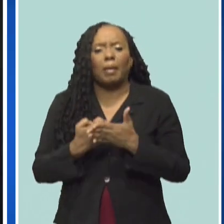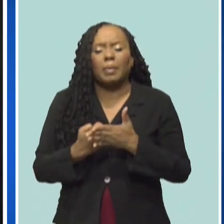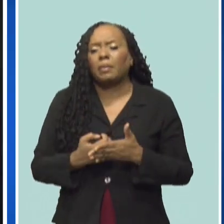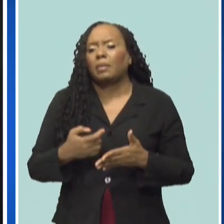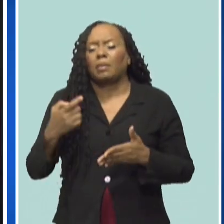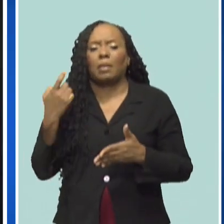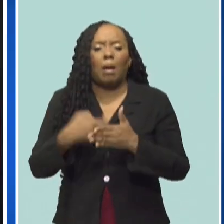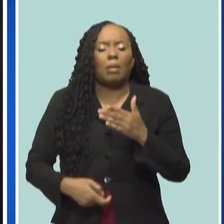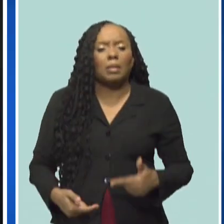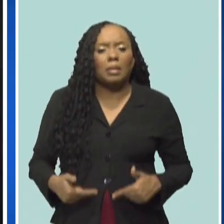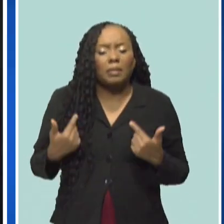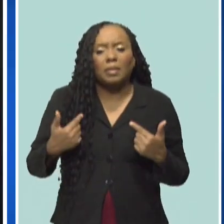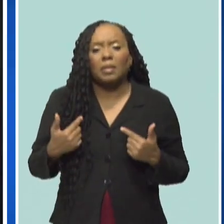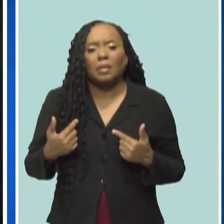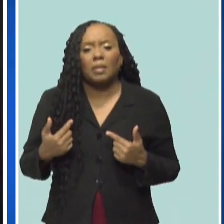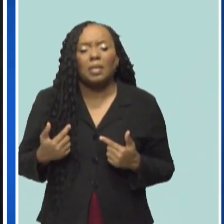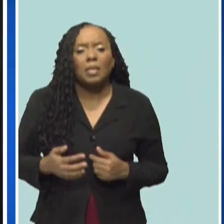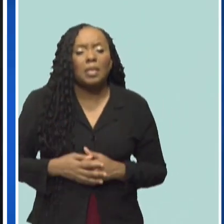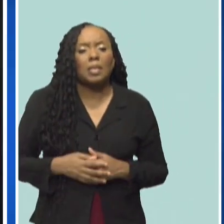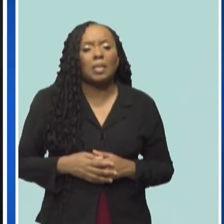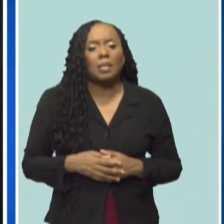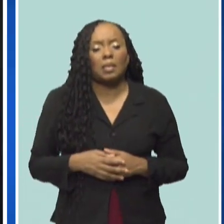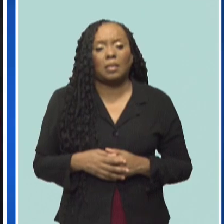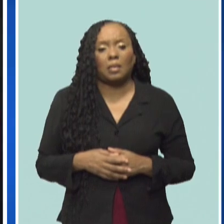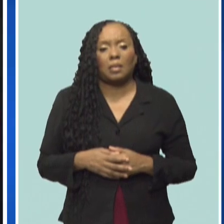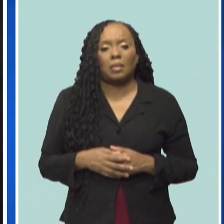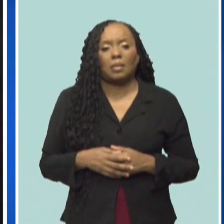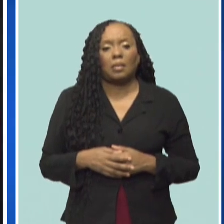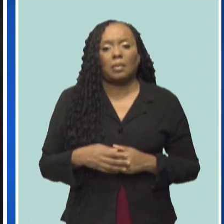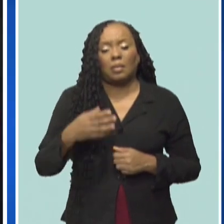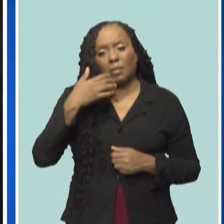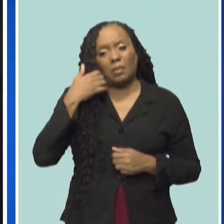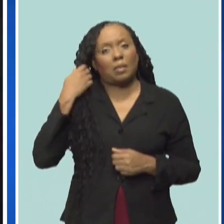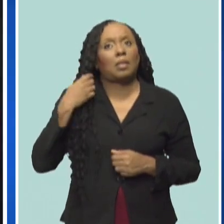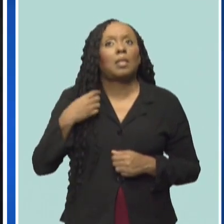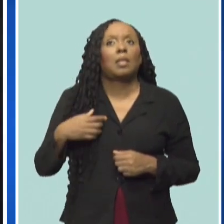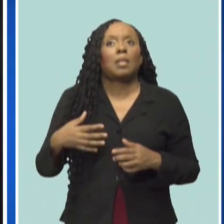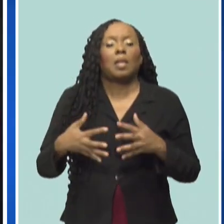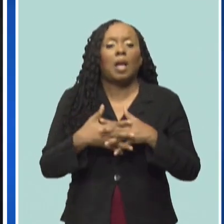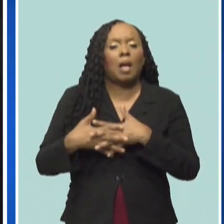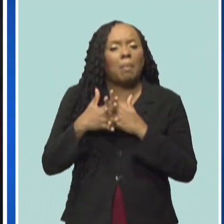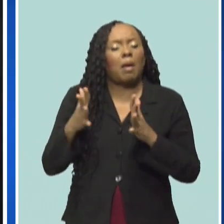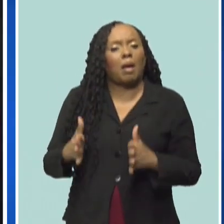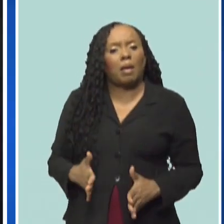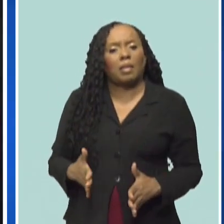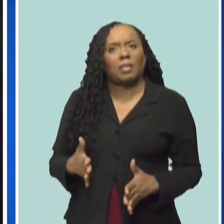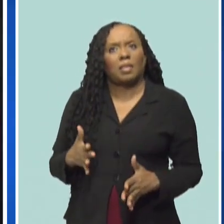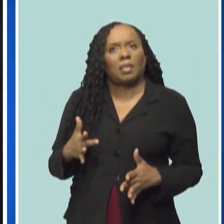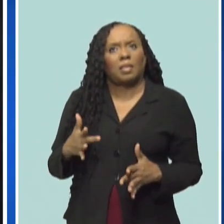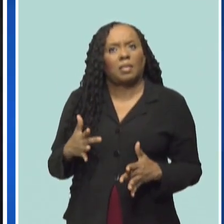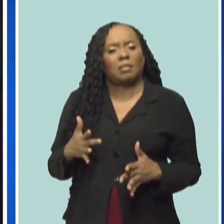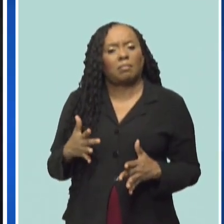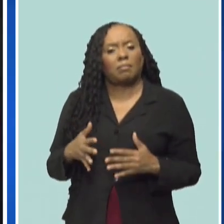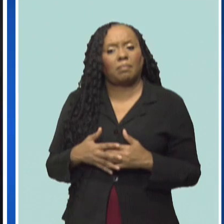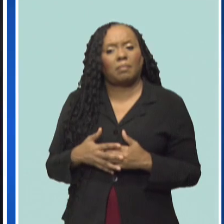living. Americans don't buy the fact that the cost of living is high globally. They don't get the fact that there are food riots